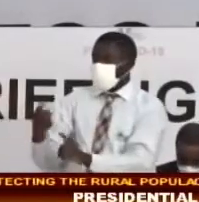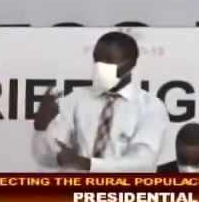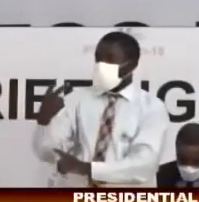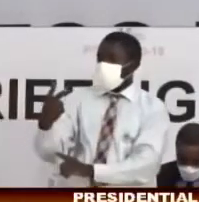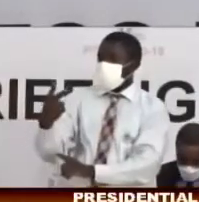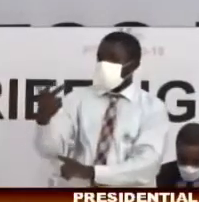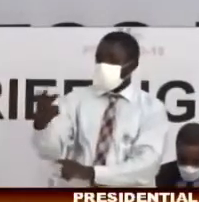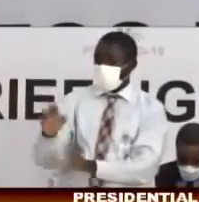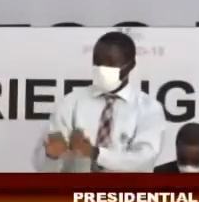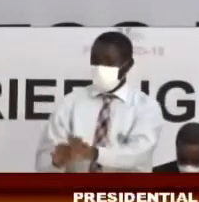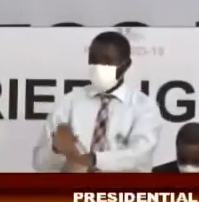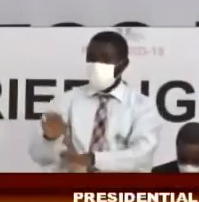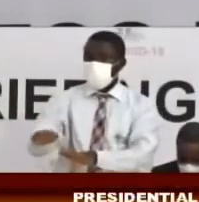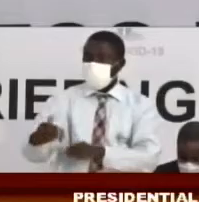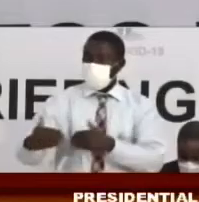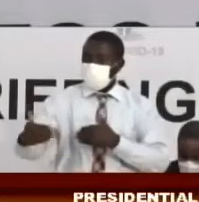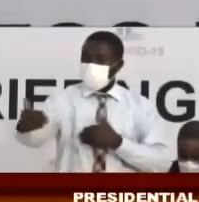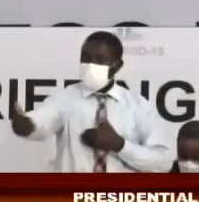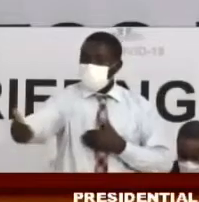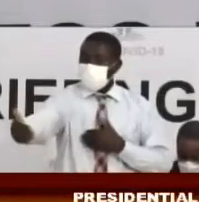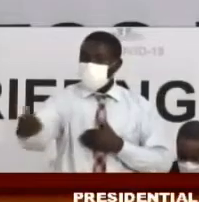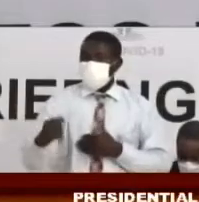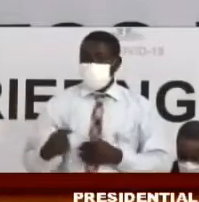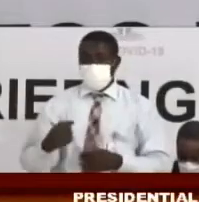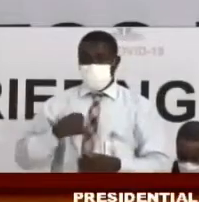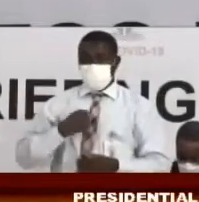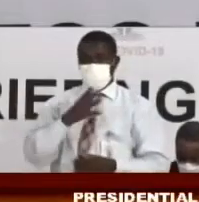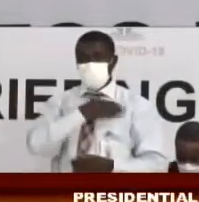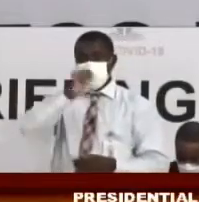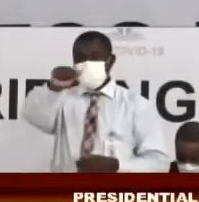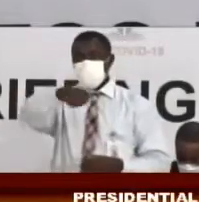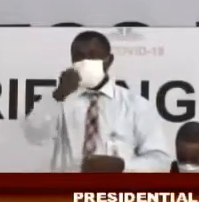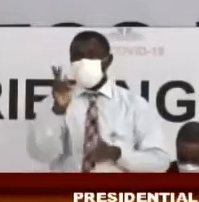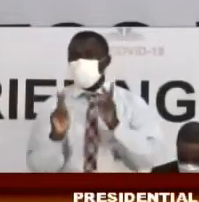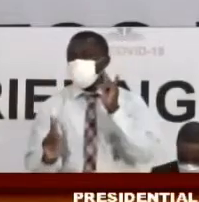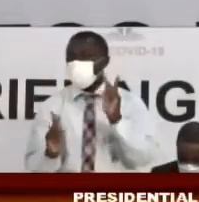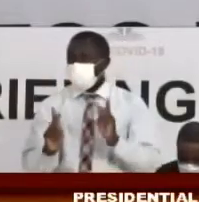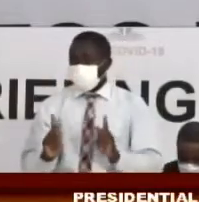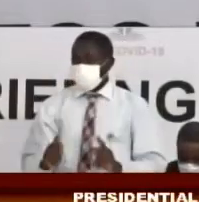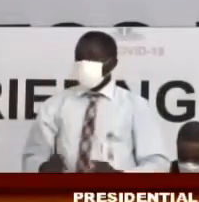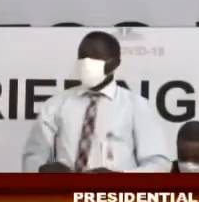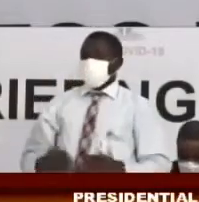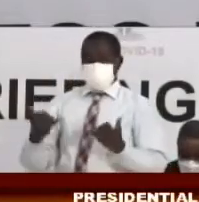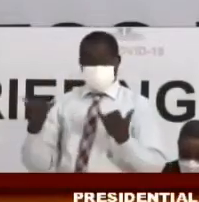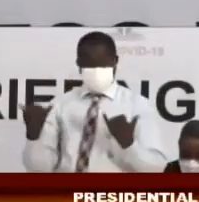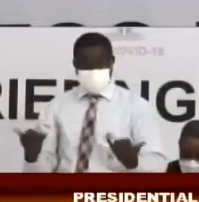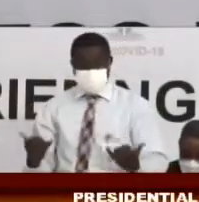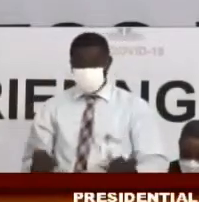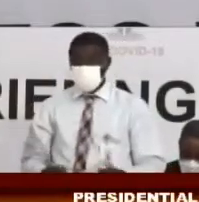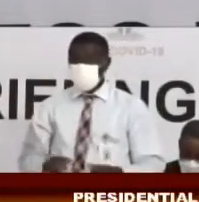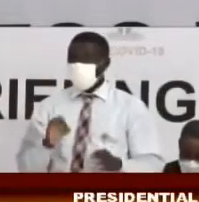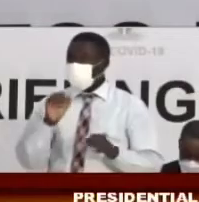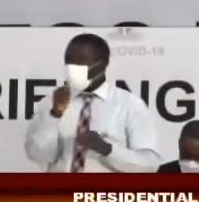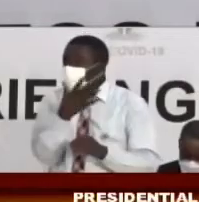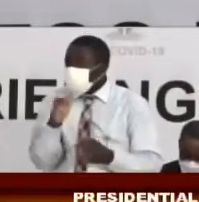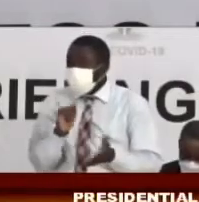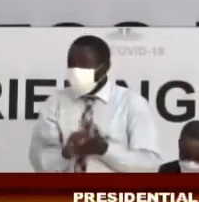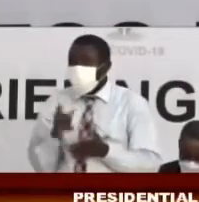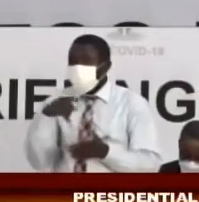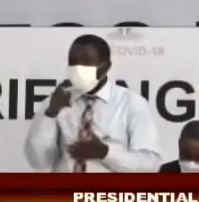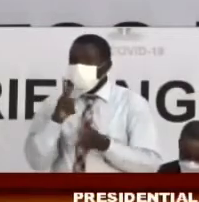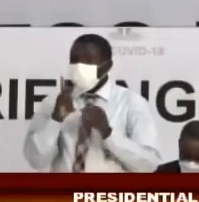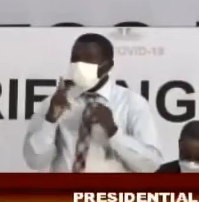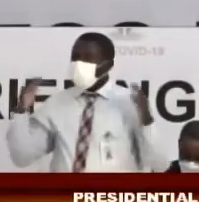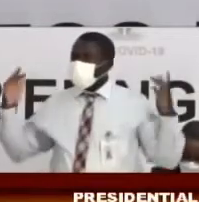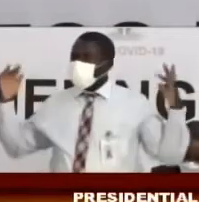5 tsakaninka da sauran mutane. Kuma abin da aka hana na taro na mutane